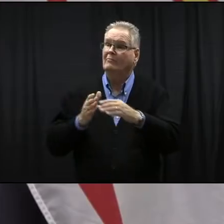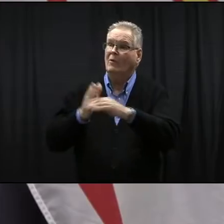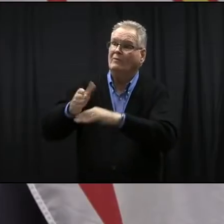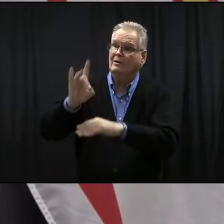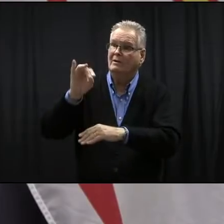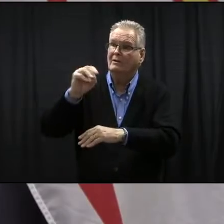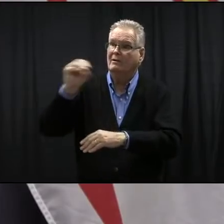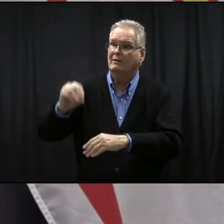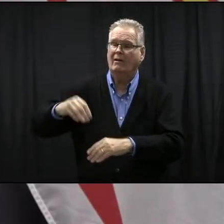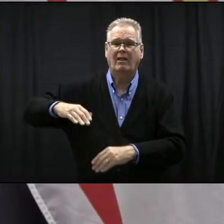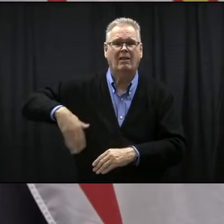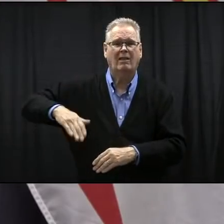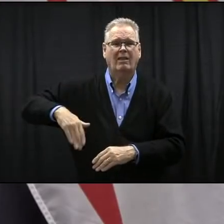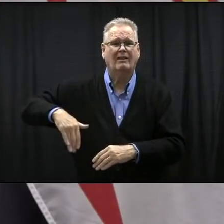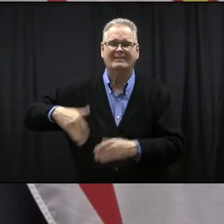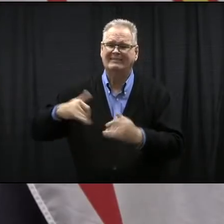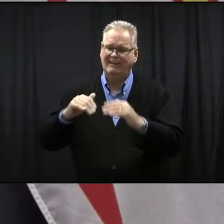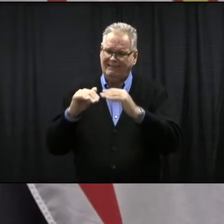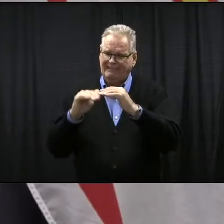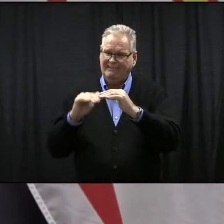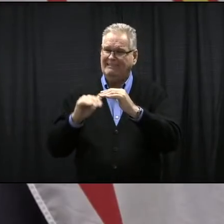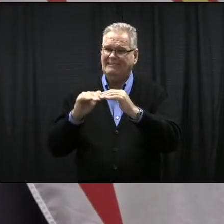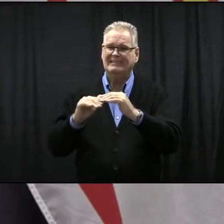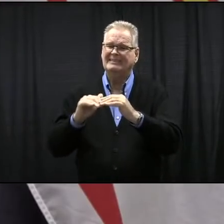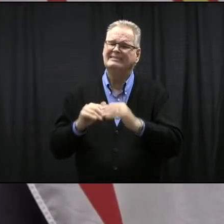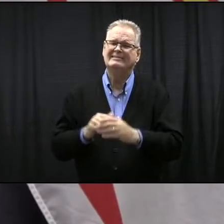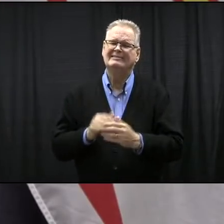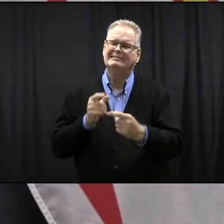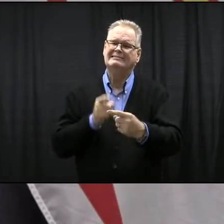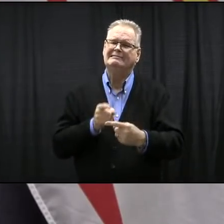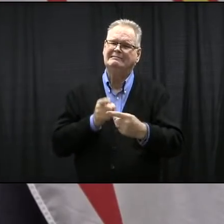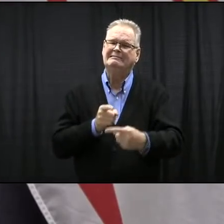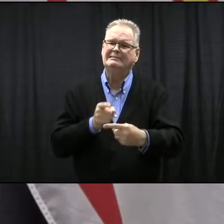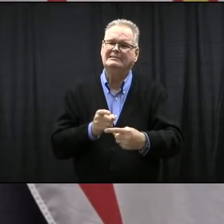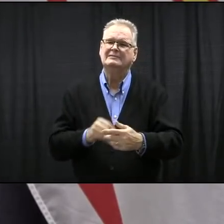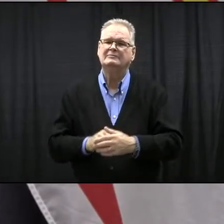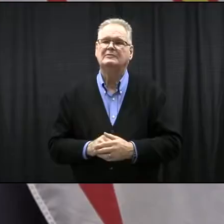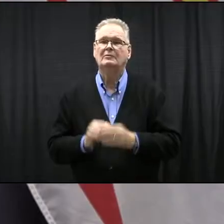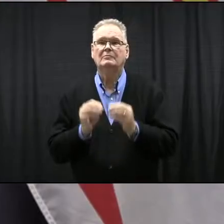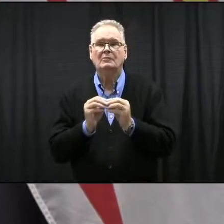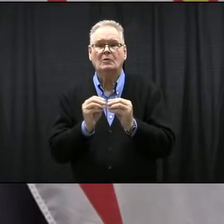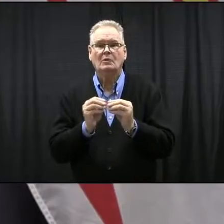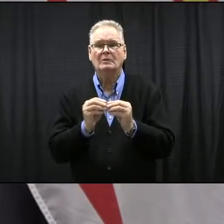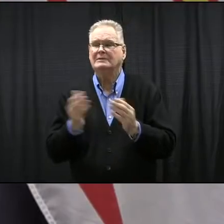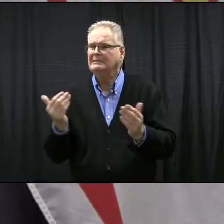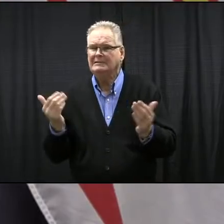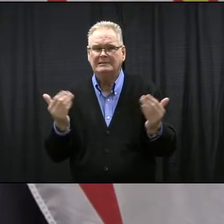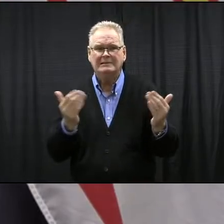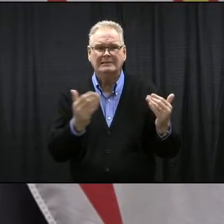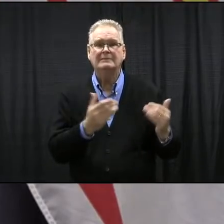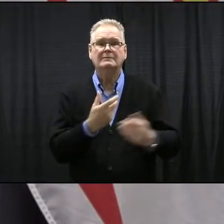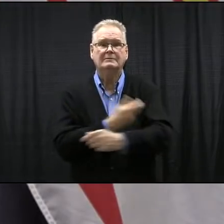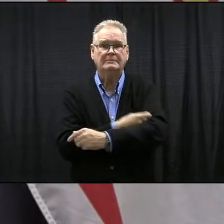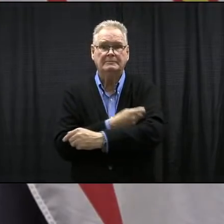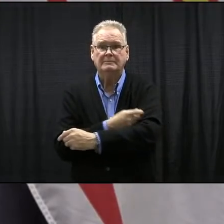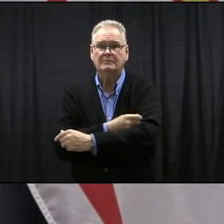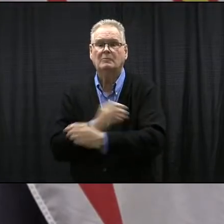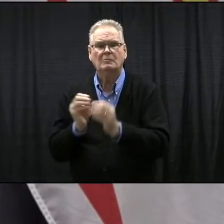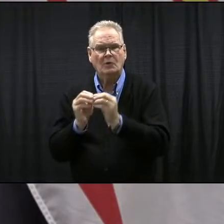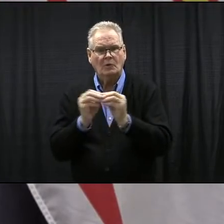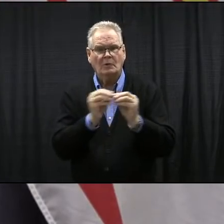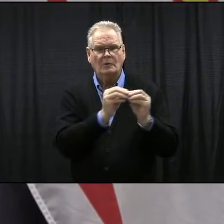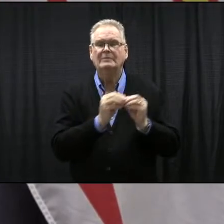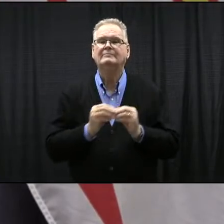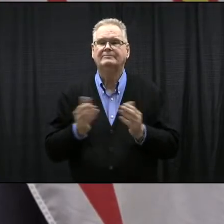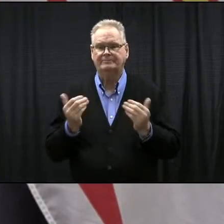So please make the choice to be vaccinated. Even if you are fully vaccinated, it is still important to practice the same precautions that you